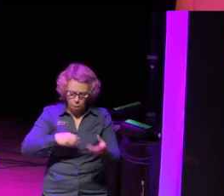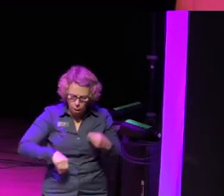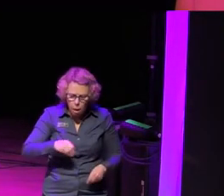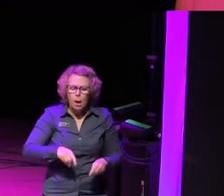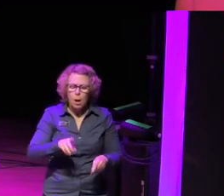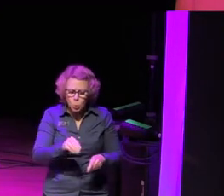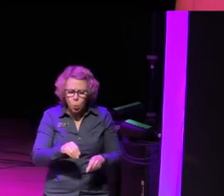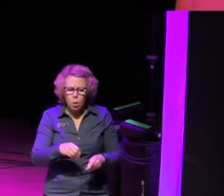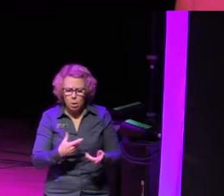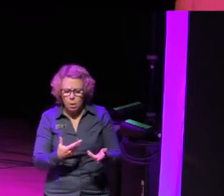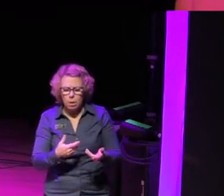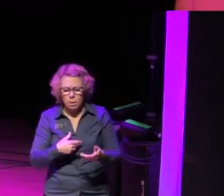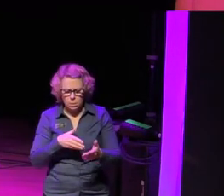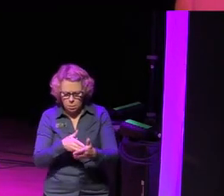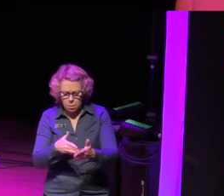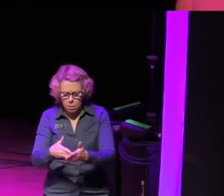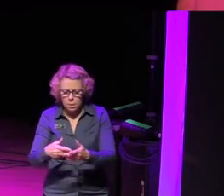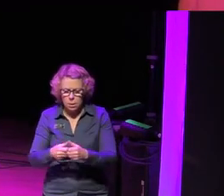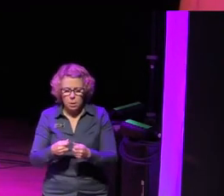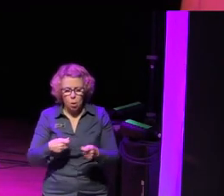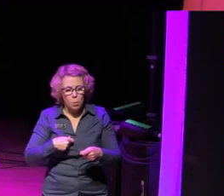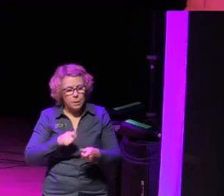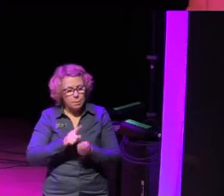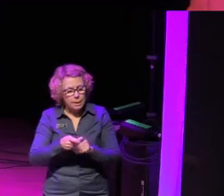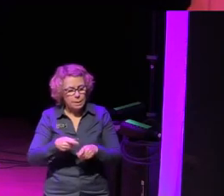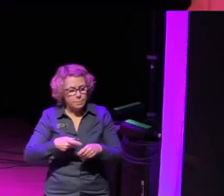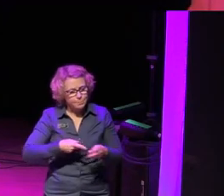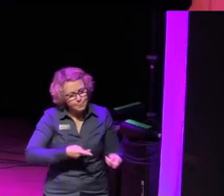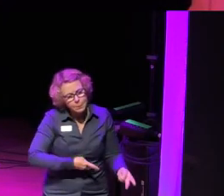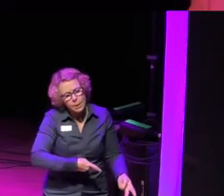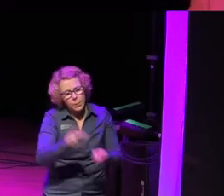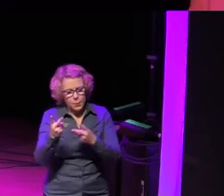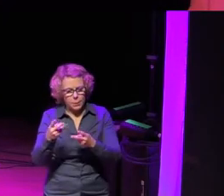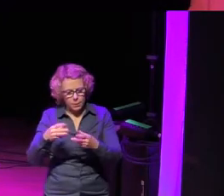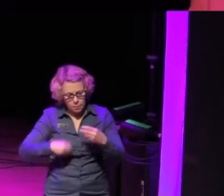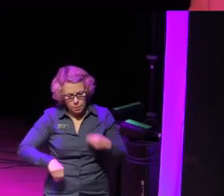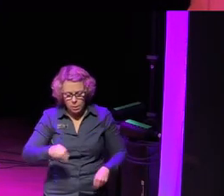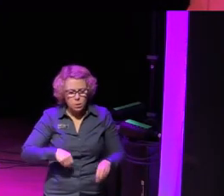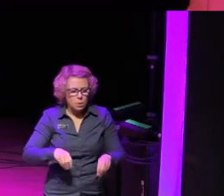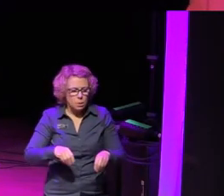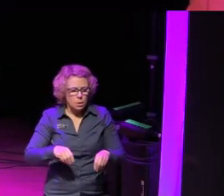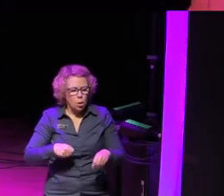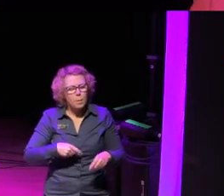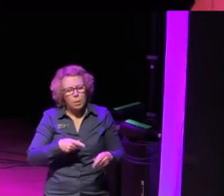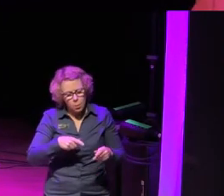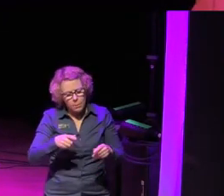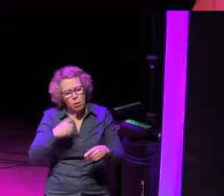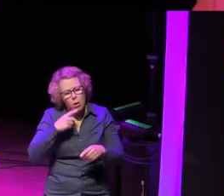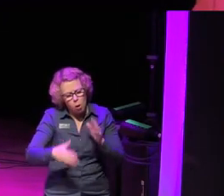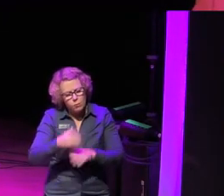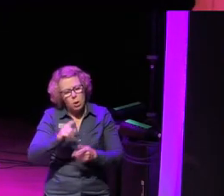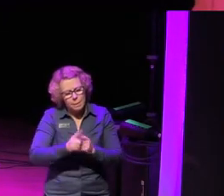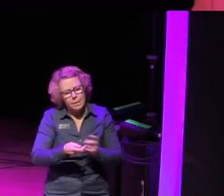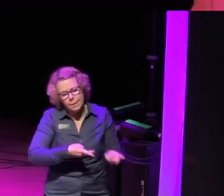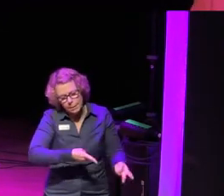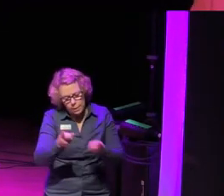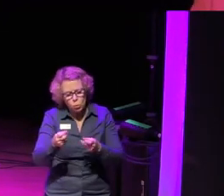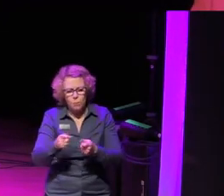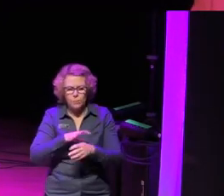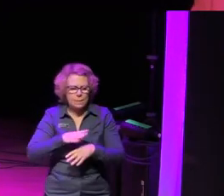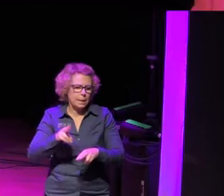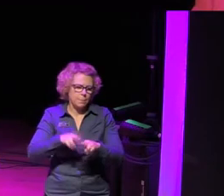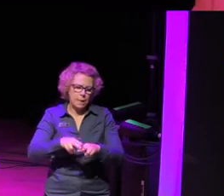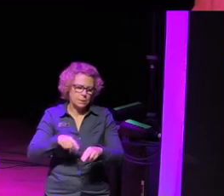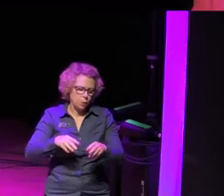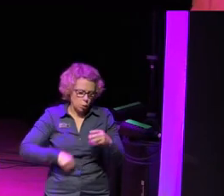corruption. If they are generalized and automatic, then there is not room for corruption. So I think a lot of